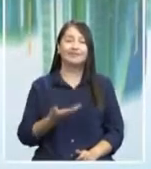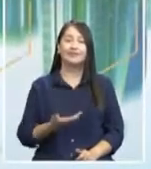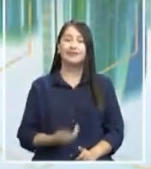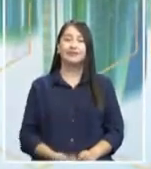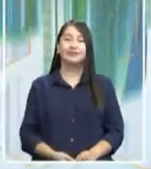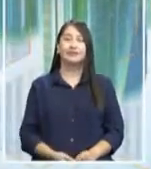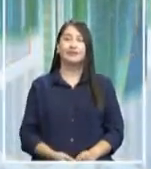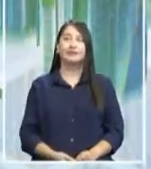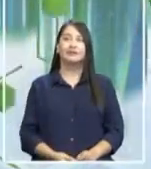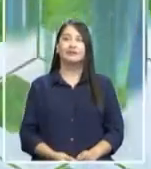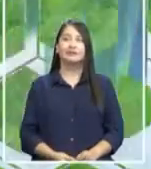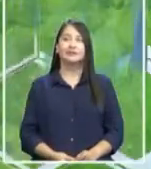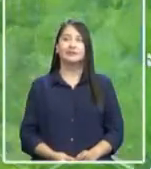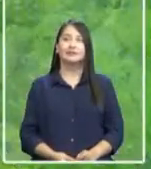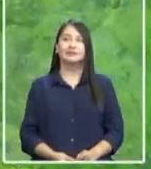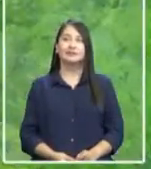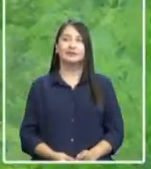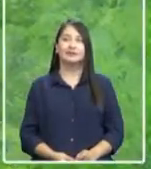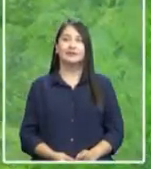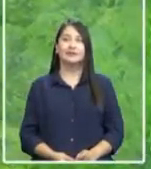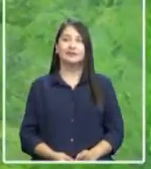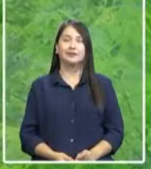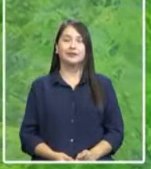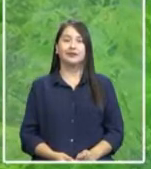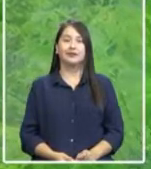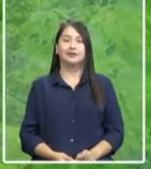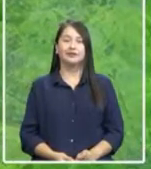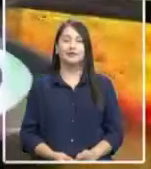Can you see it now?